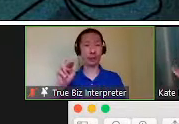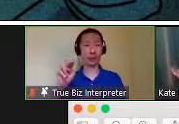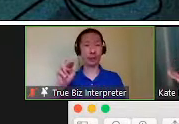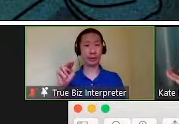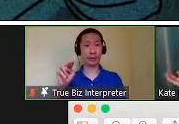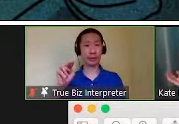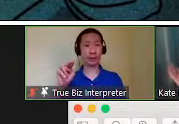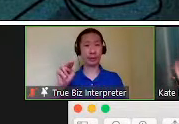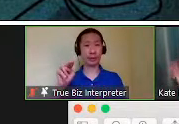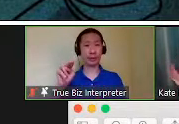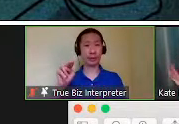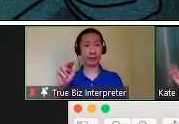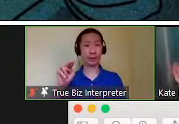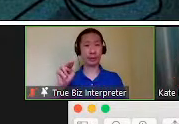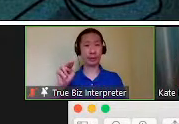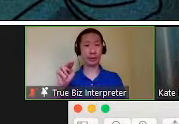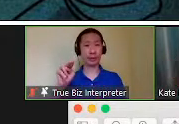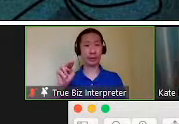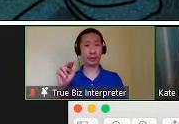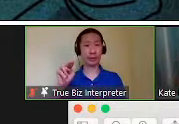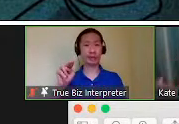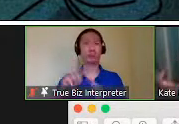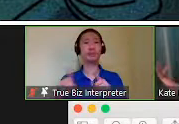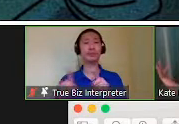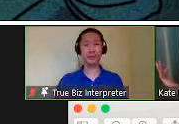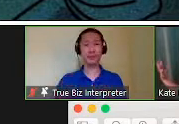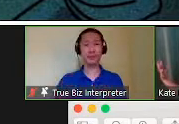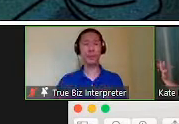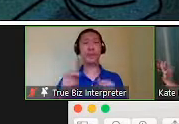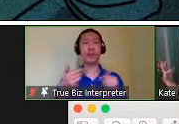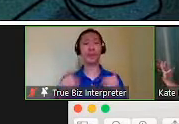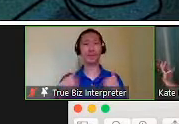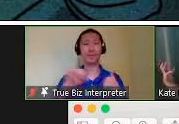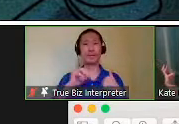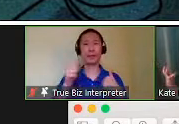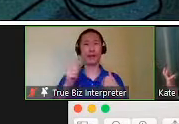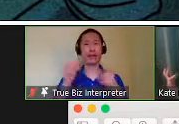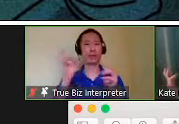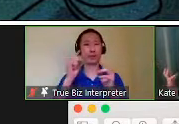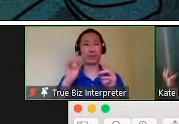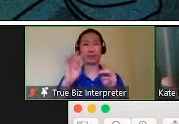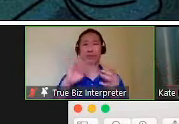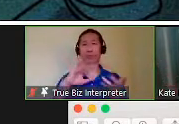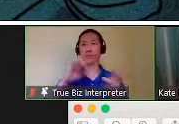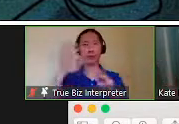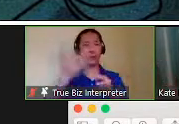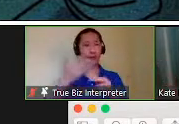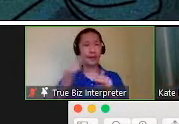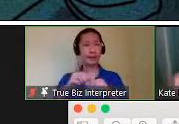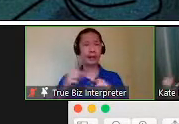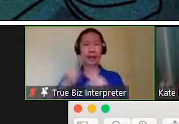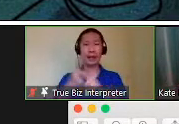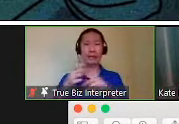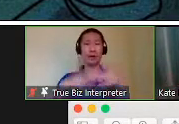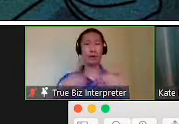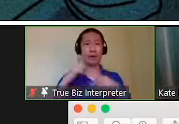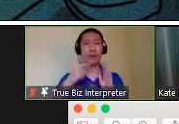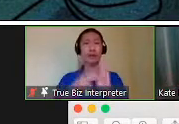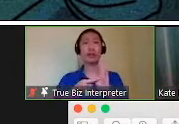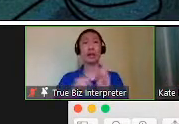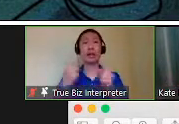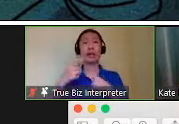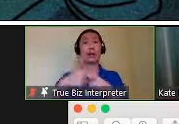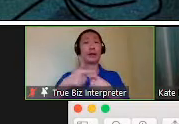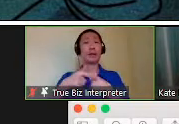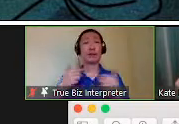in recognition, but also there's all these other wild things that impact costume, like the fact that lots of times there's no